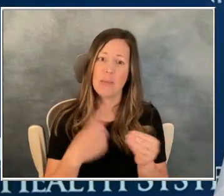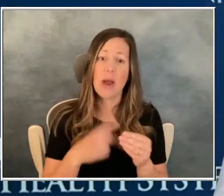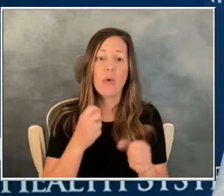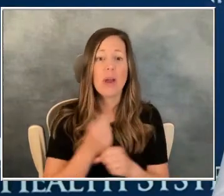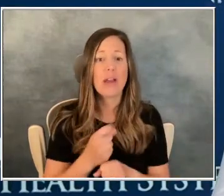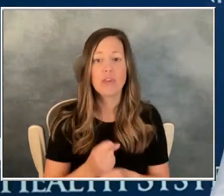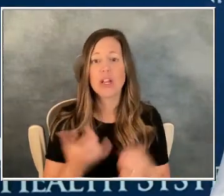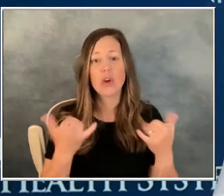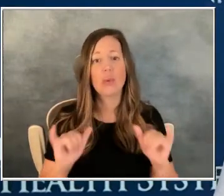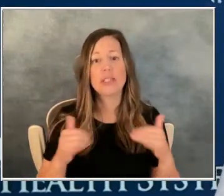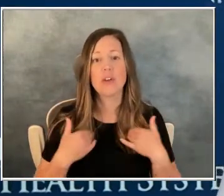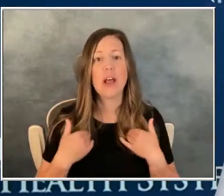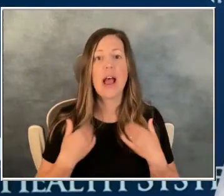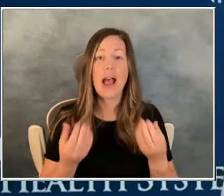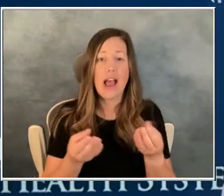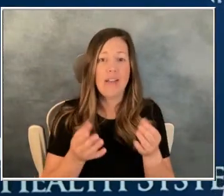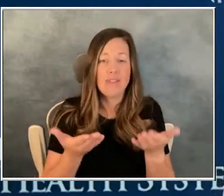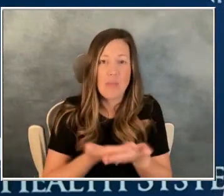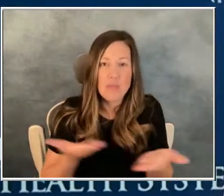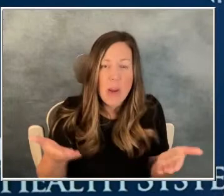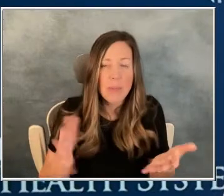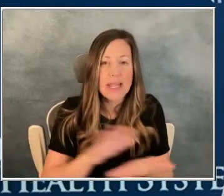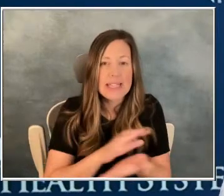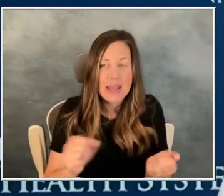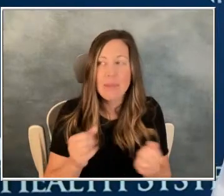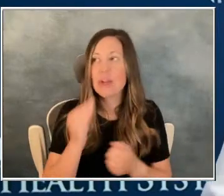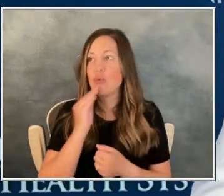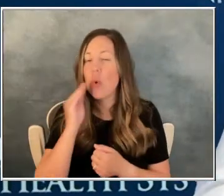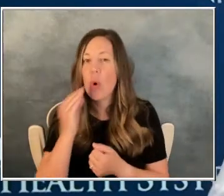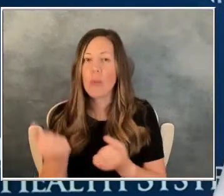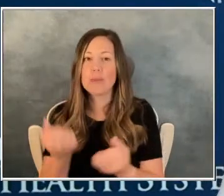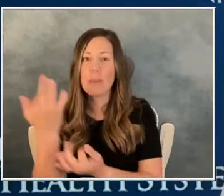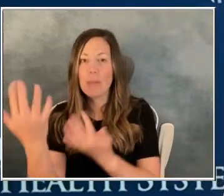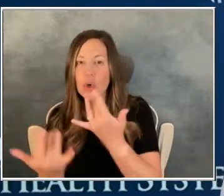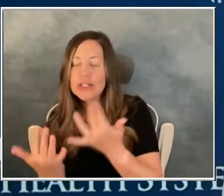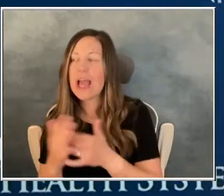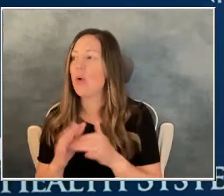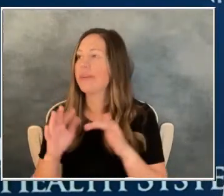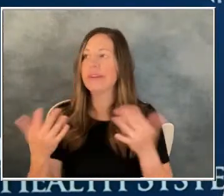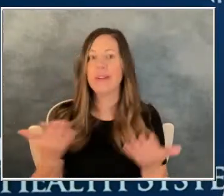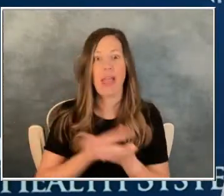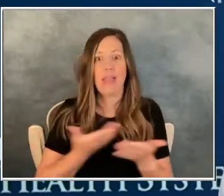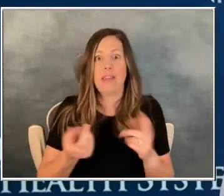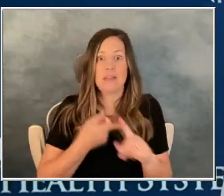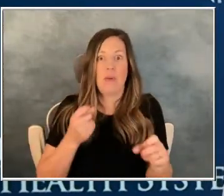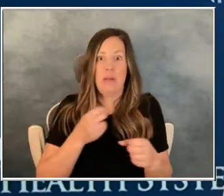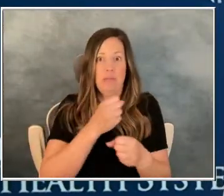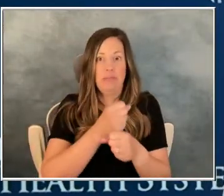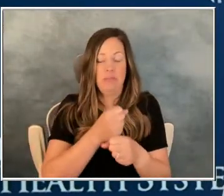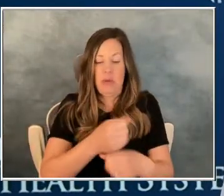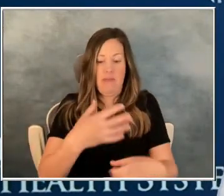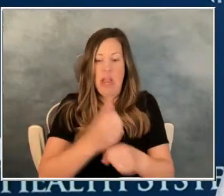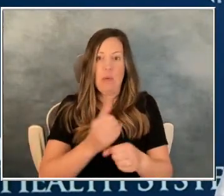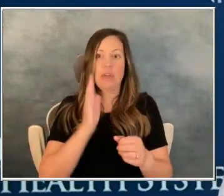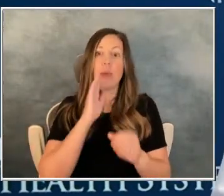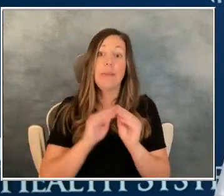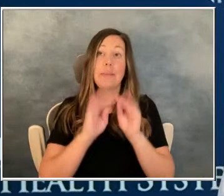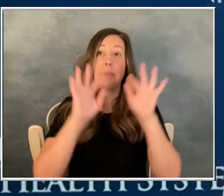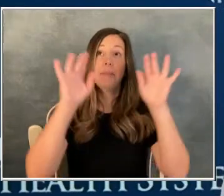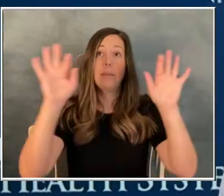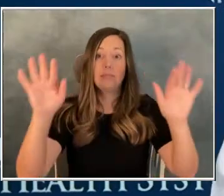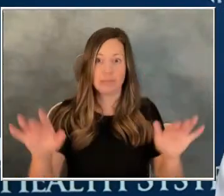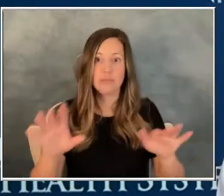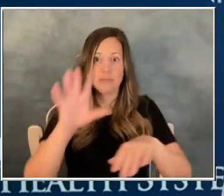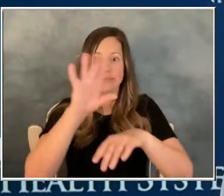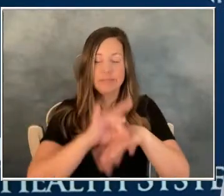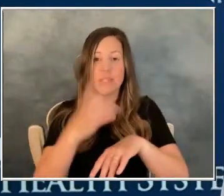all across the country, homes completely burned down, lives turned upside down from fireworks that land on roofs, etc. So please,